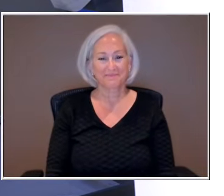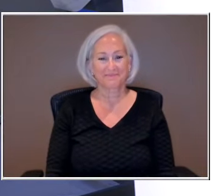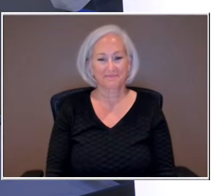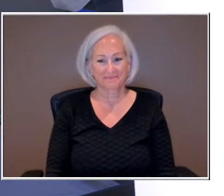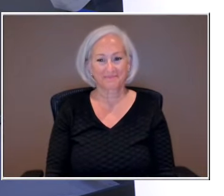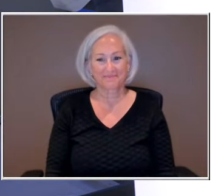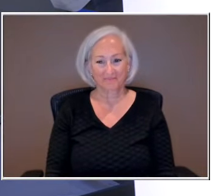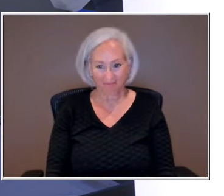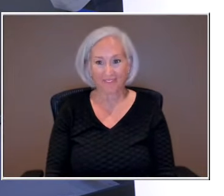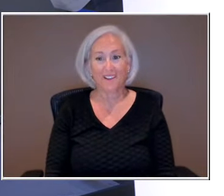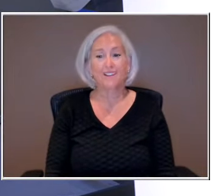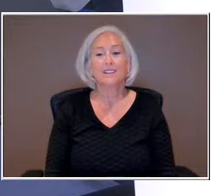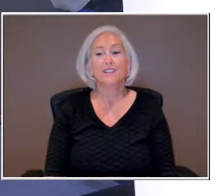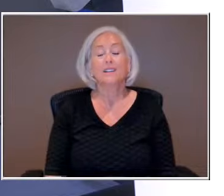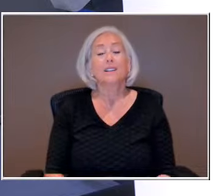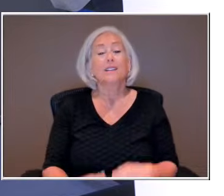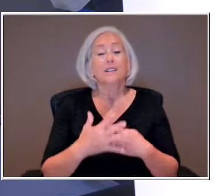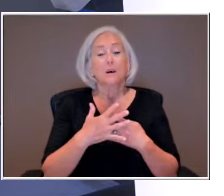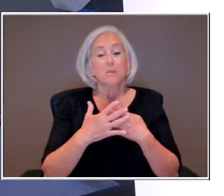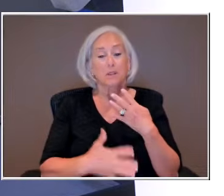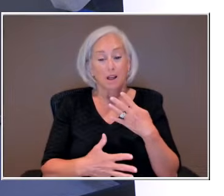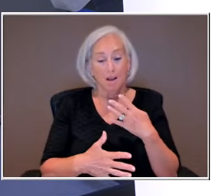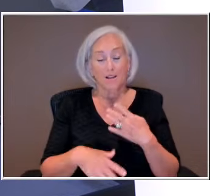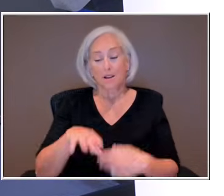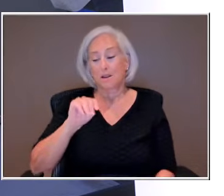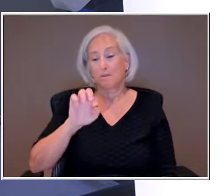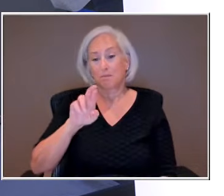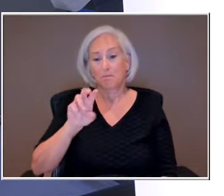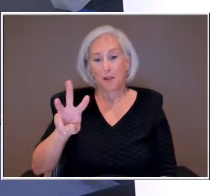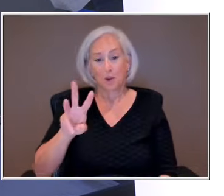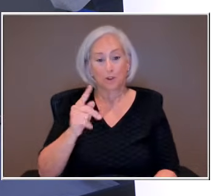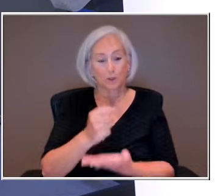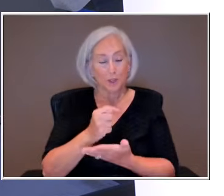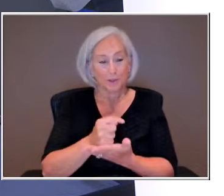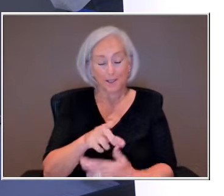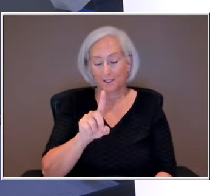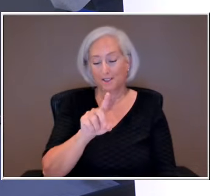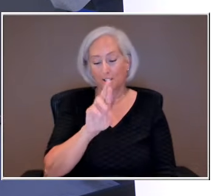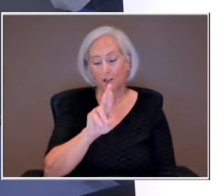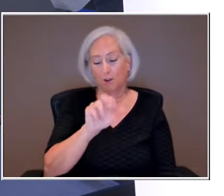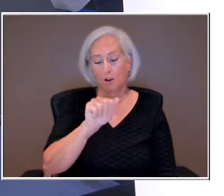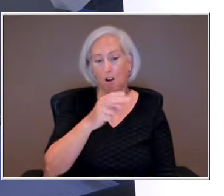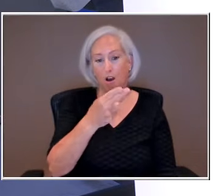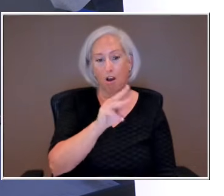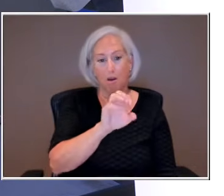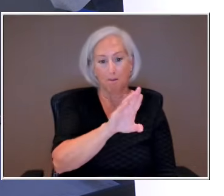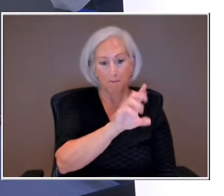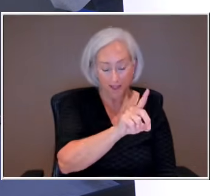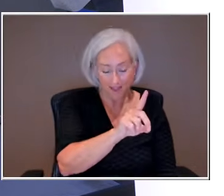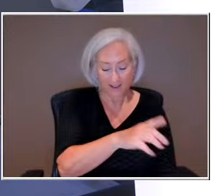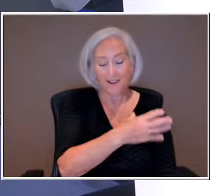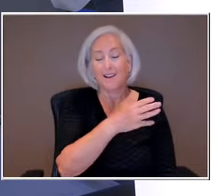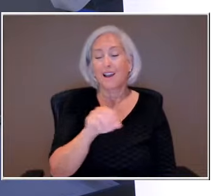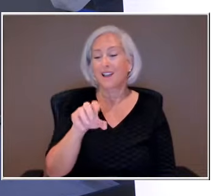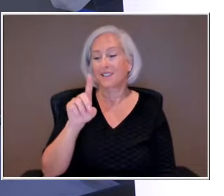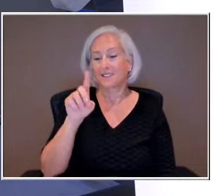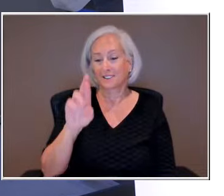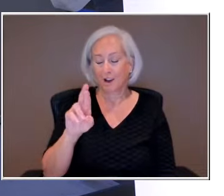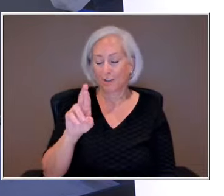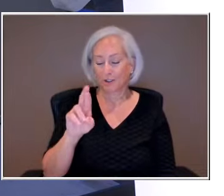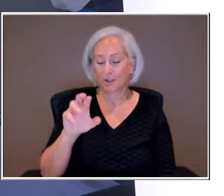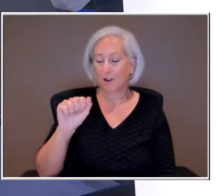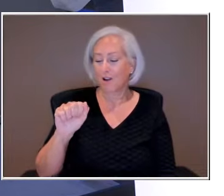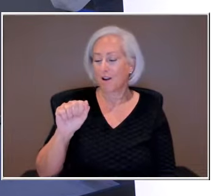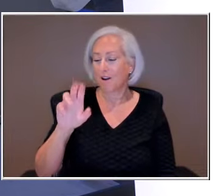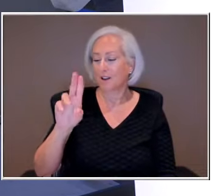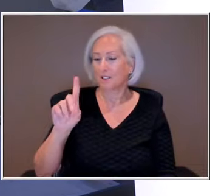Blood and marrow transplant and cellular therapy expert Dr. Nasheen Ahmed and Dr. Ala Abdullah, clinical director of plasma cell disorder program